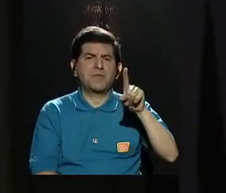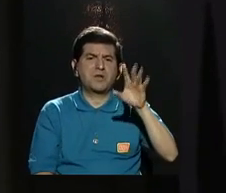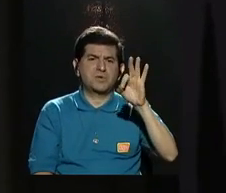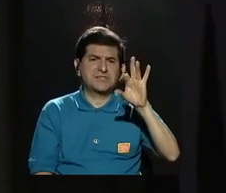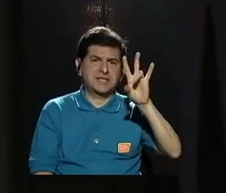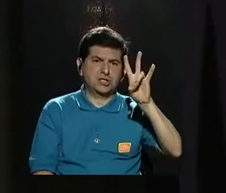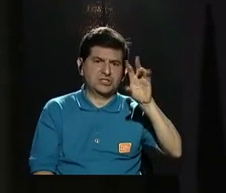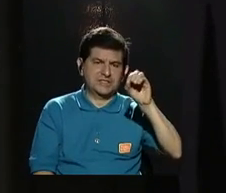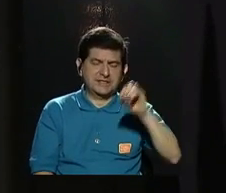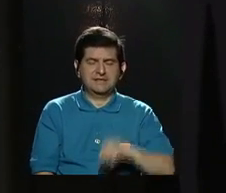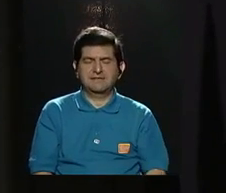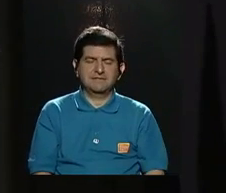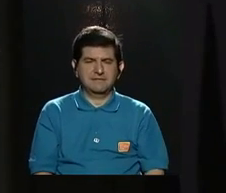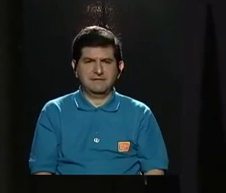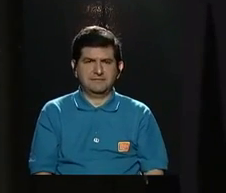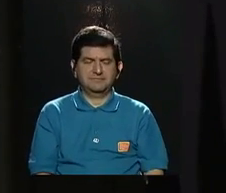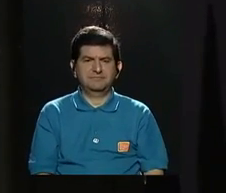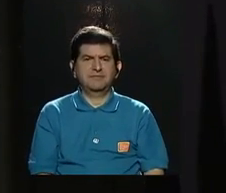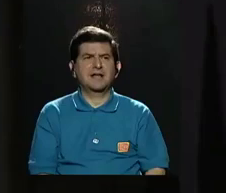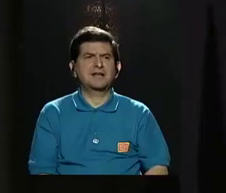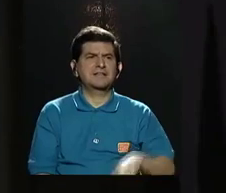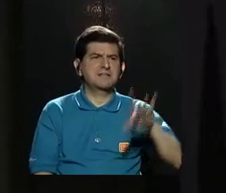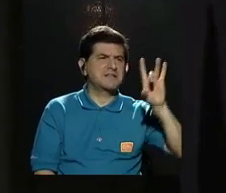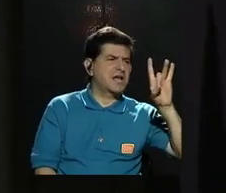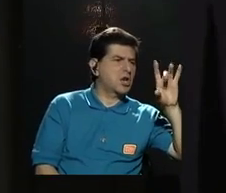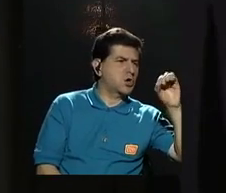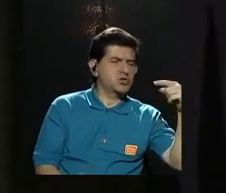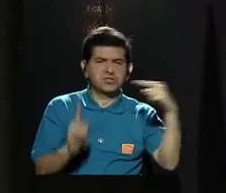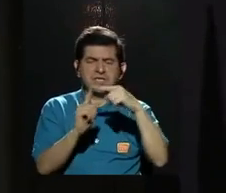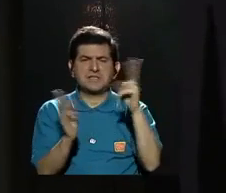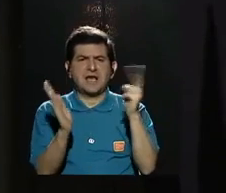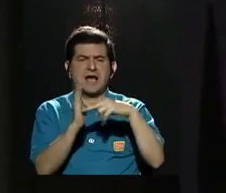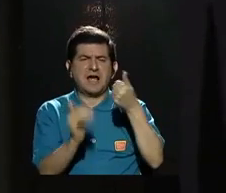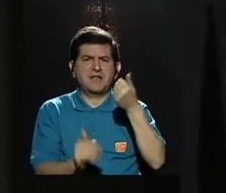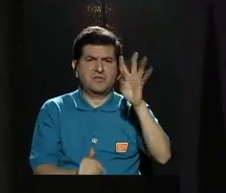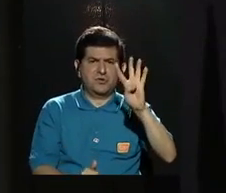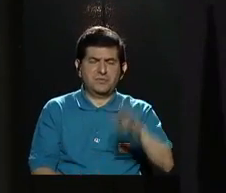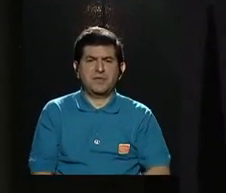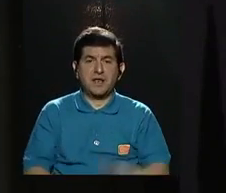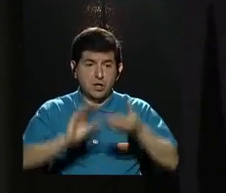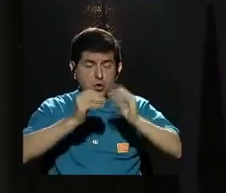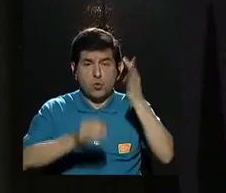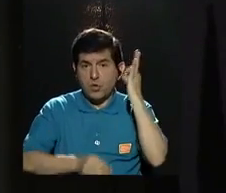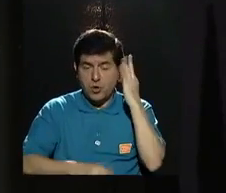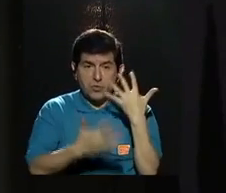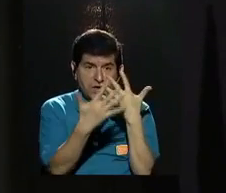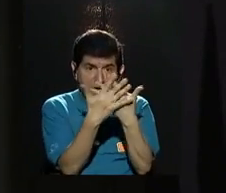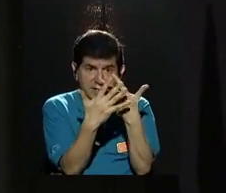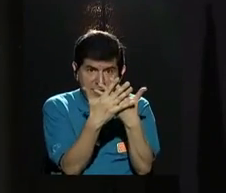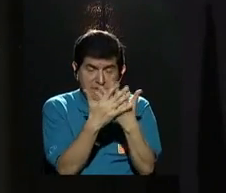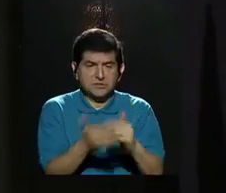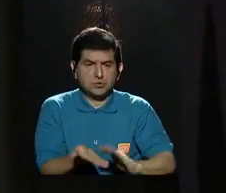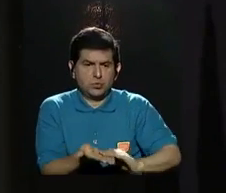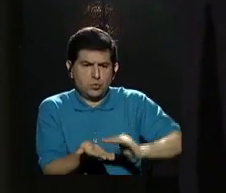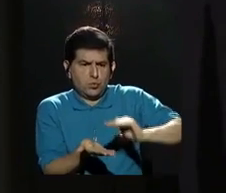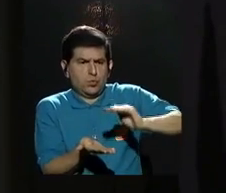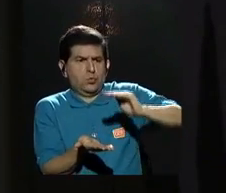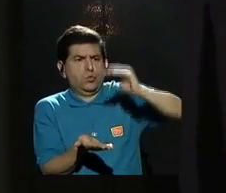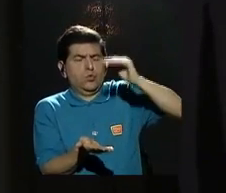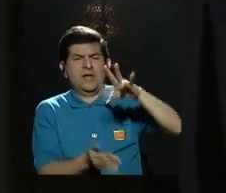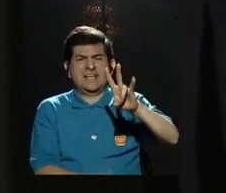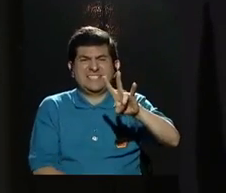Between 1980 and 2014, the number of incarcerated women increased by more than